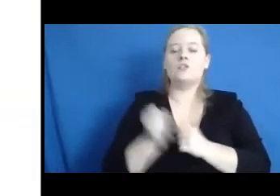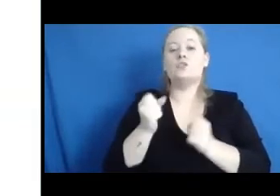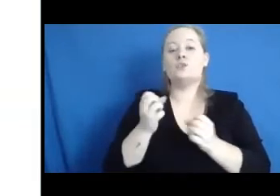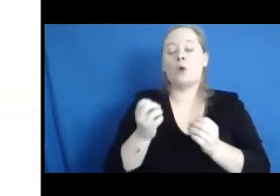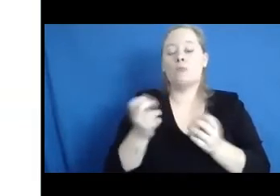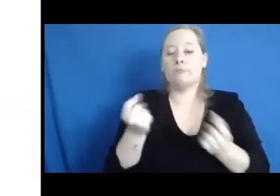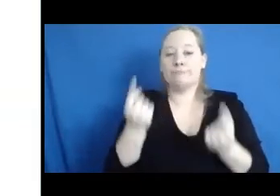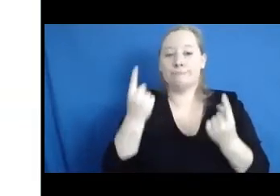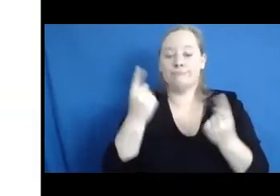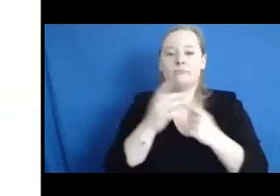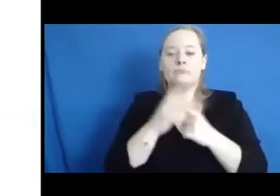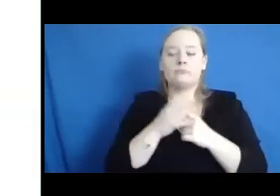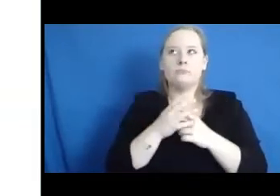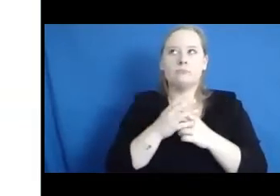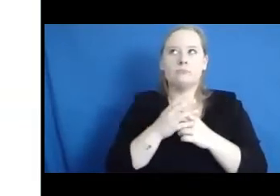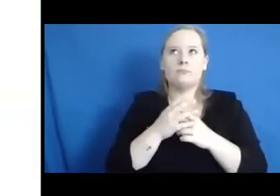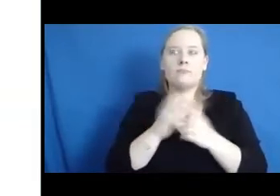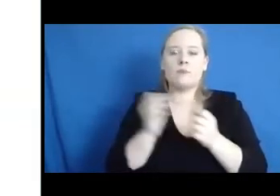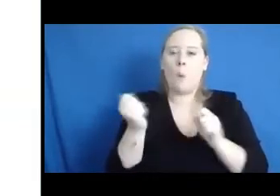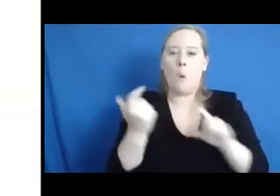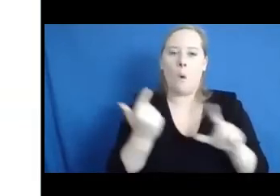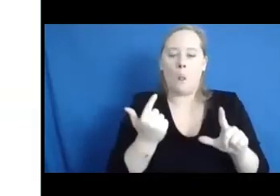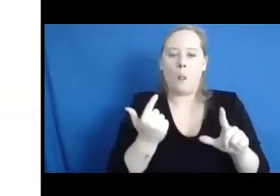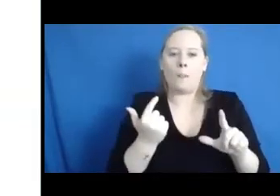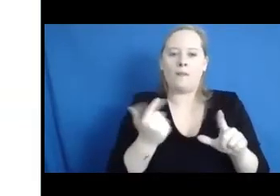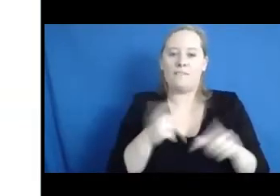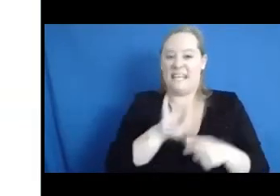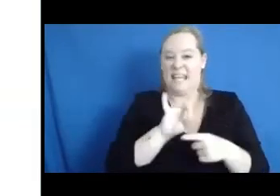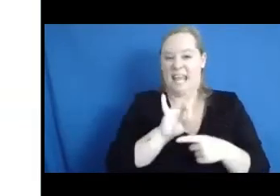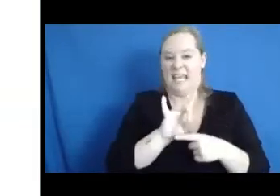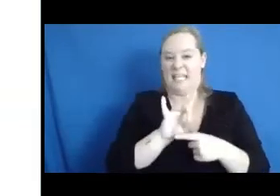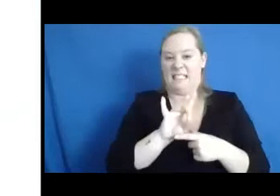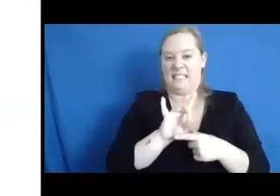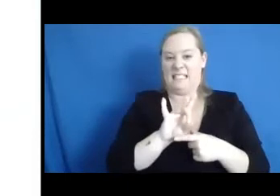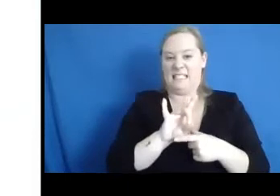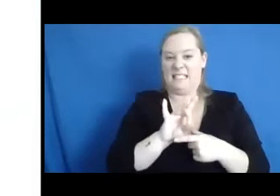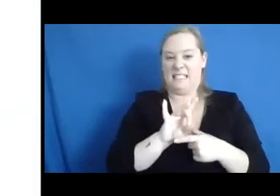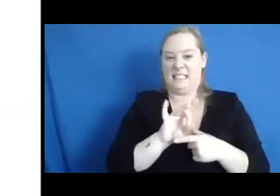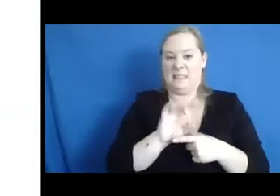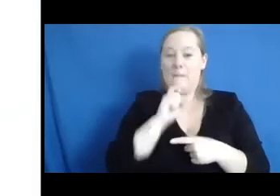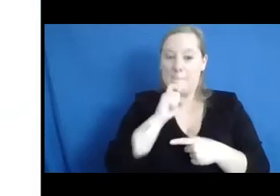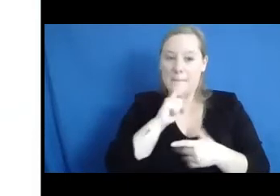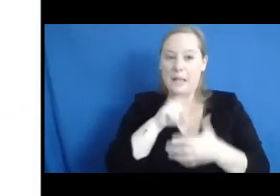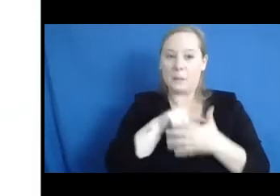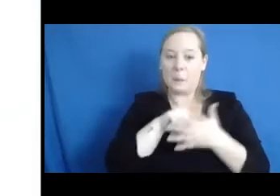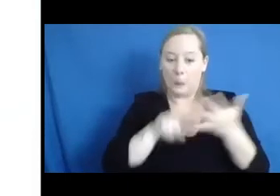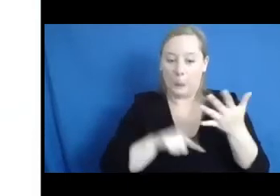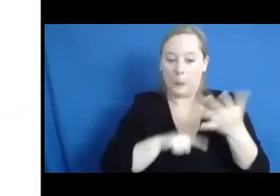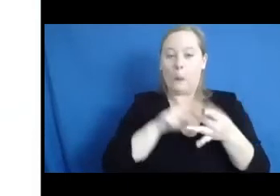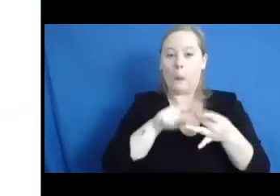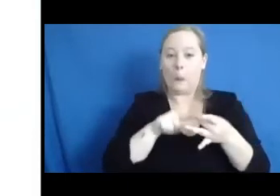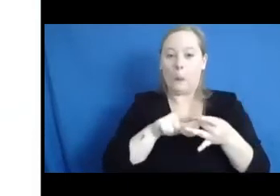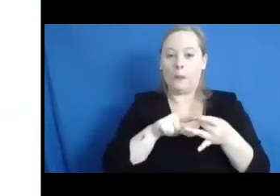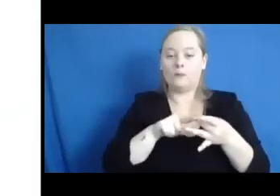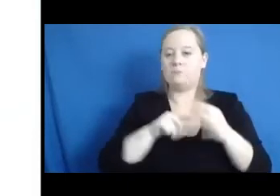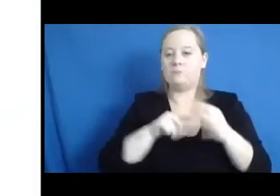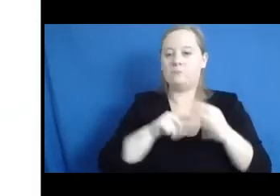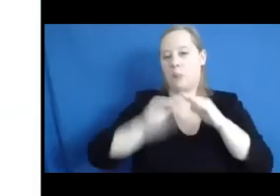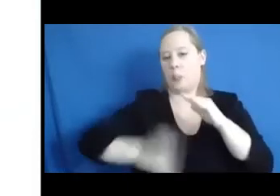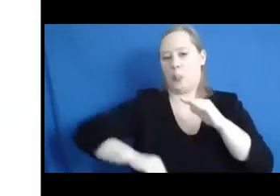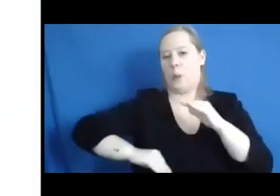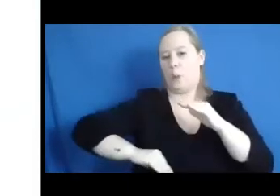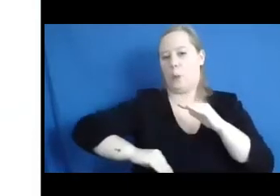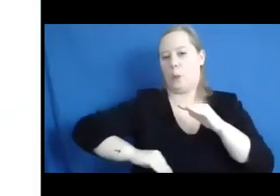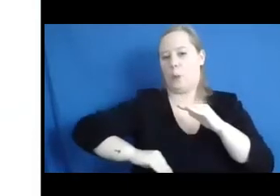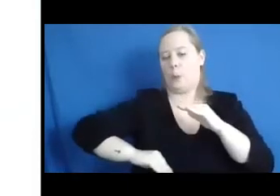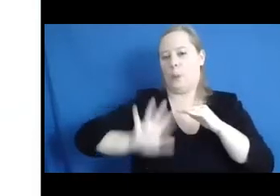that all of the 8 elements, the 8 RCRA metals that are of concern are below those values. We